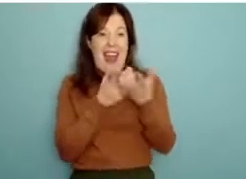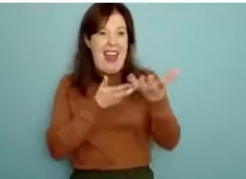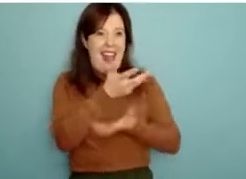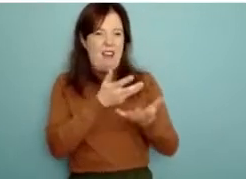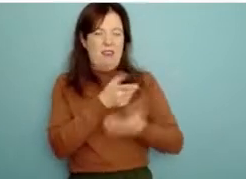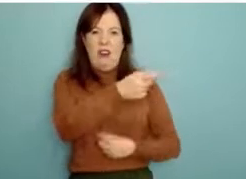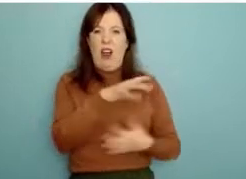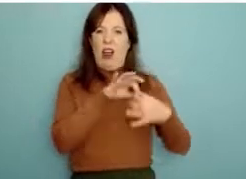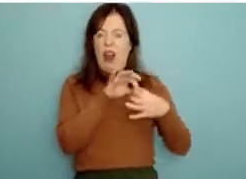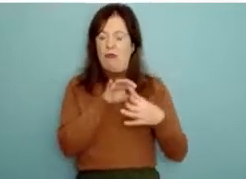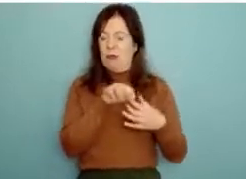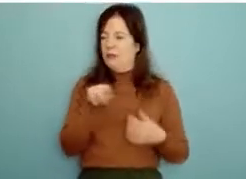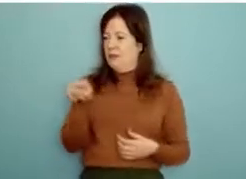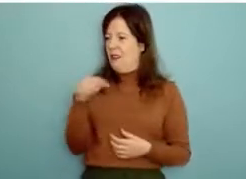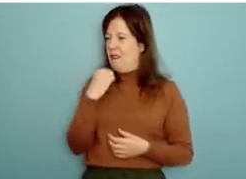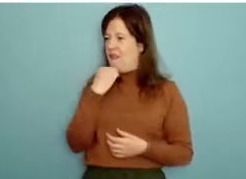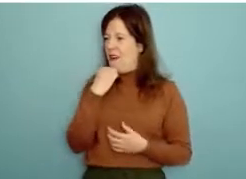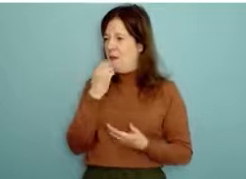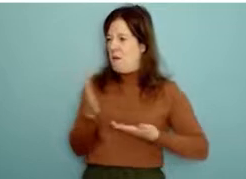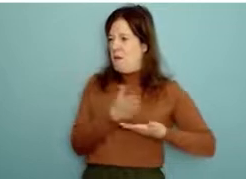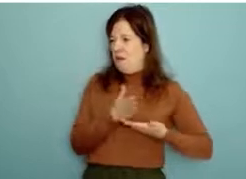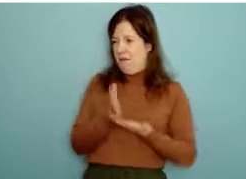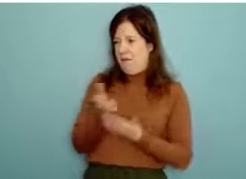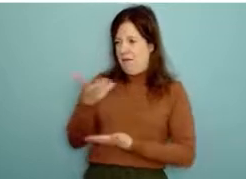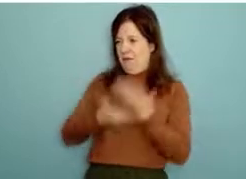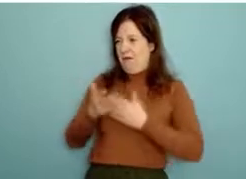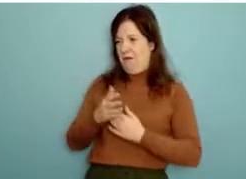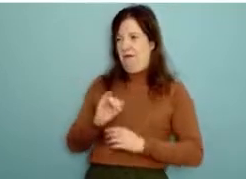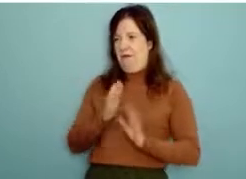it was picked up, but other times it wasn't.